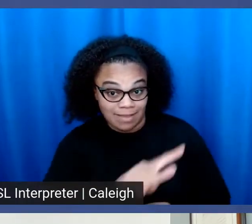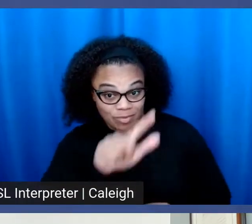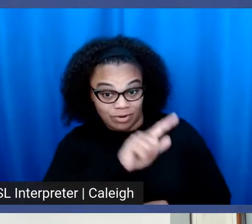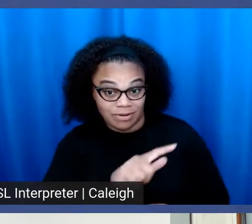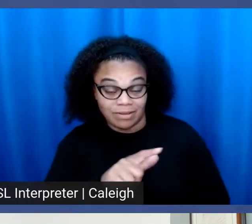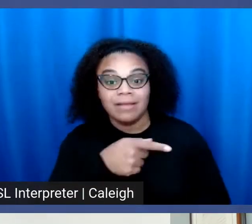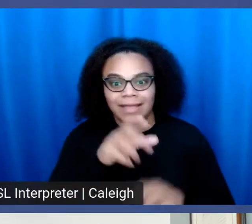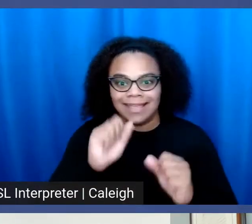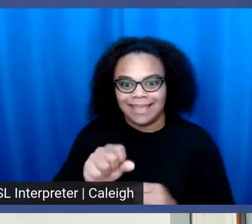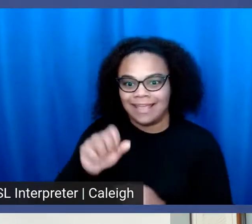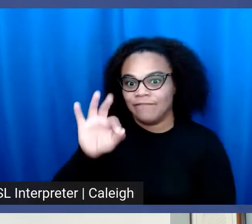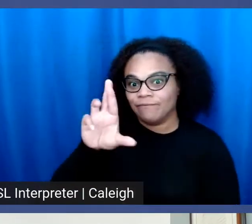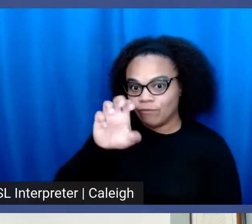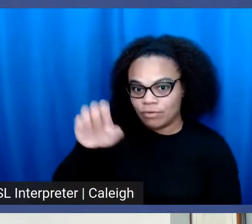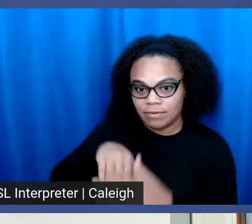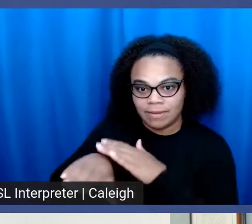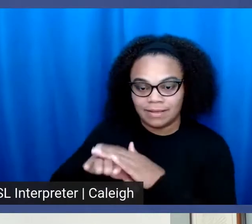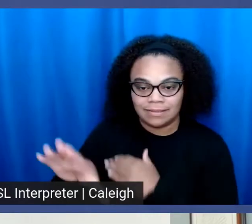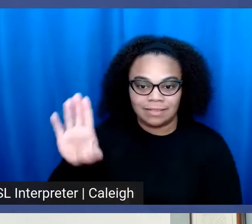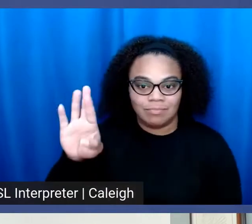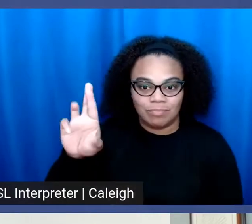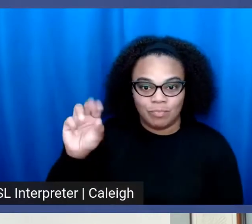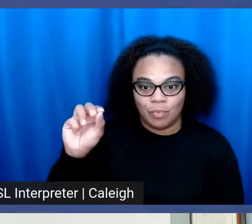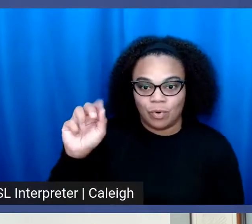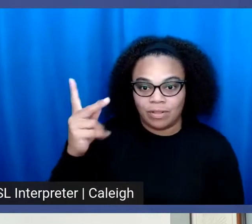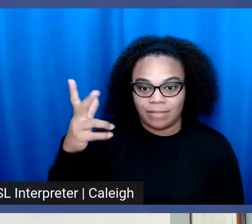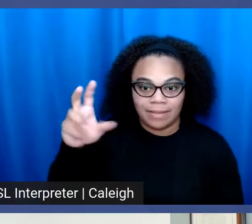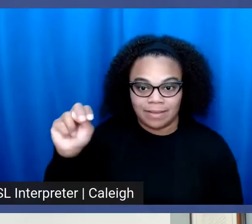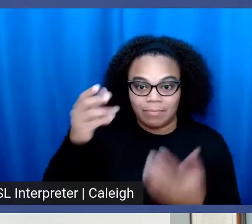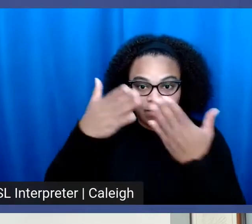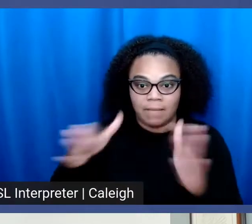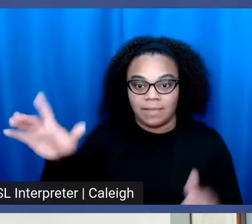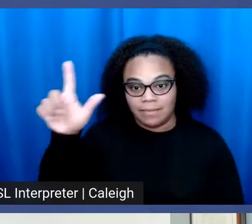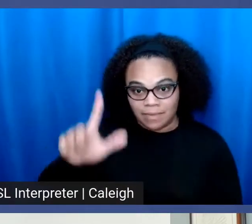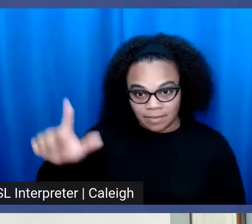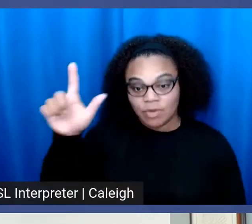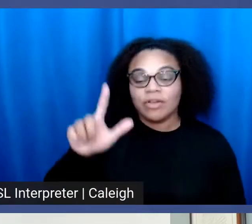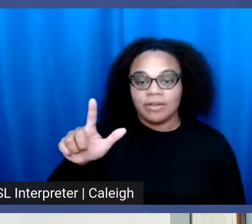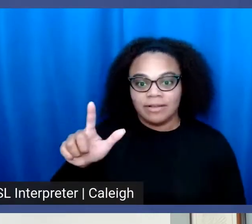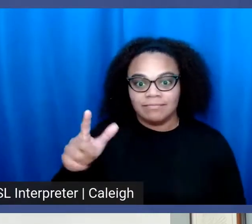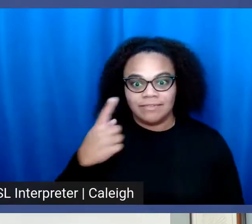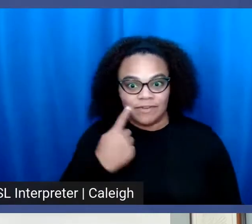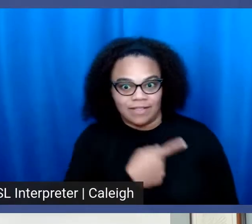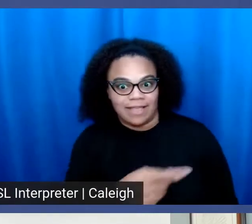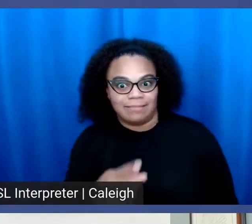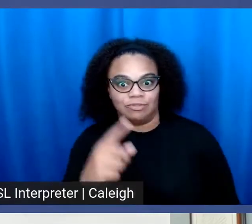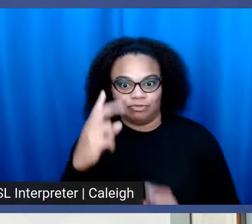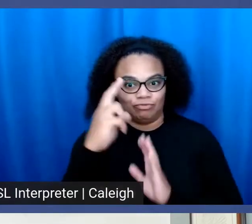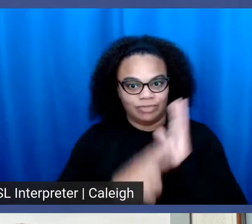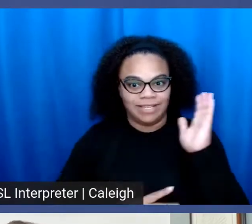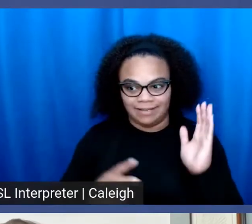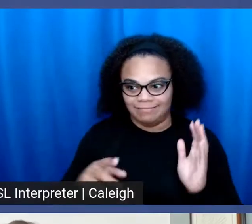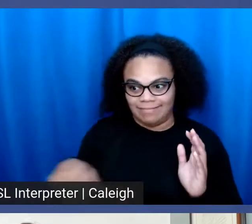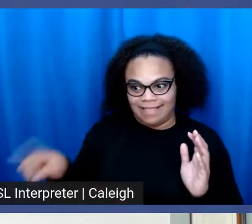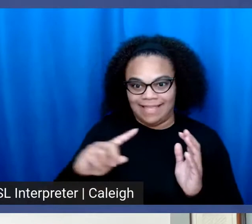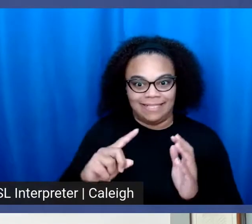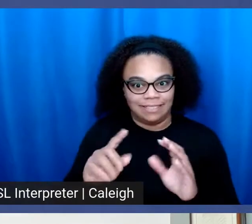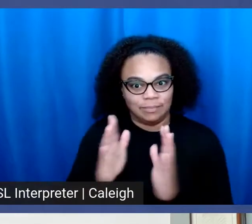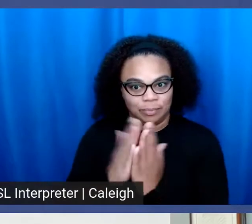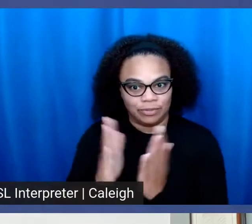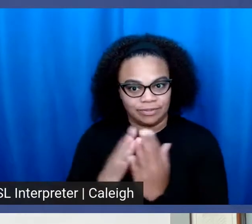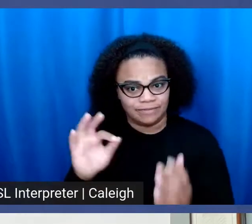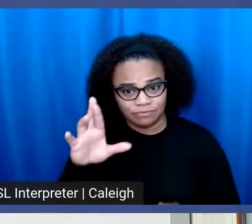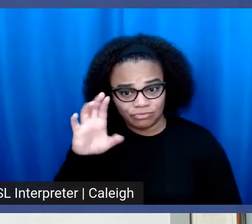And I have provided that to my own students. And in Oklahoma, that cost a teacher her job, which is